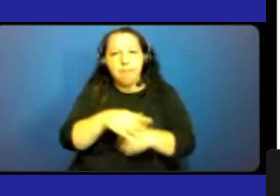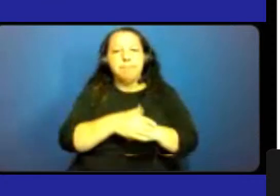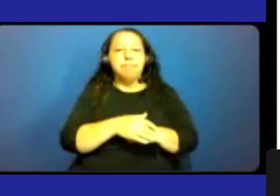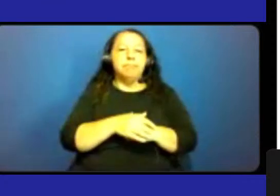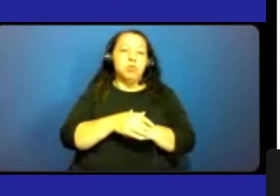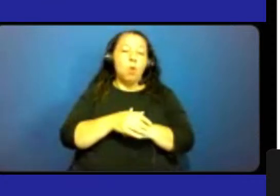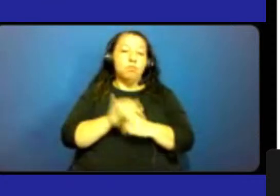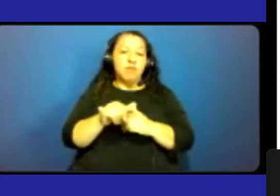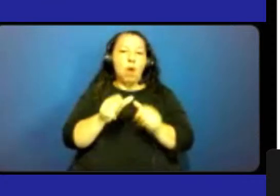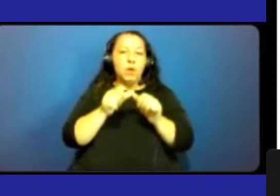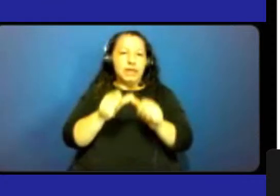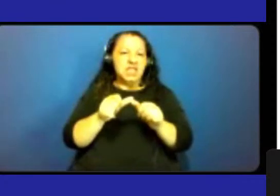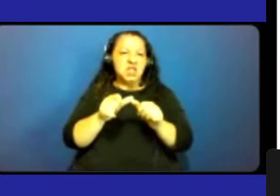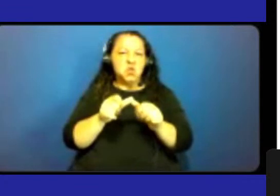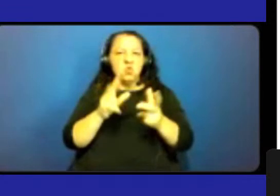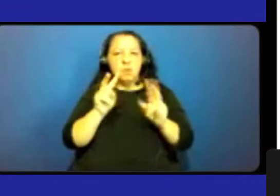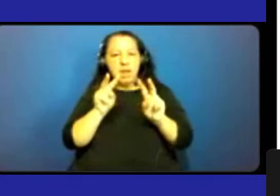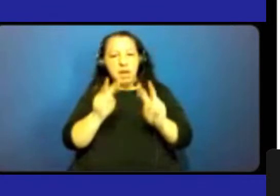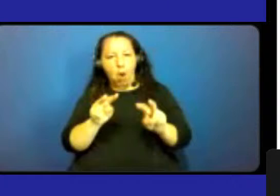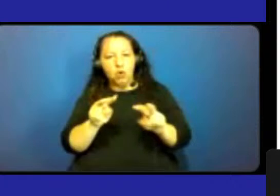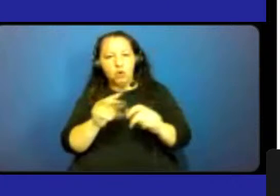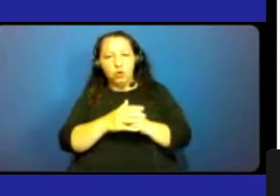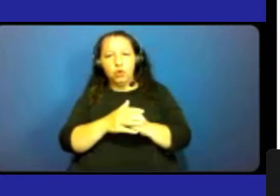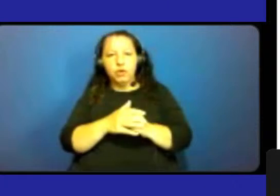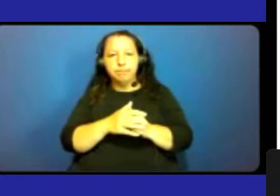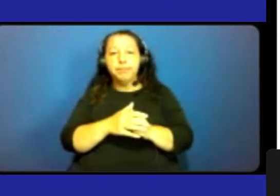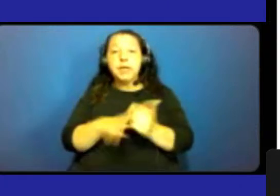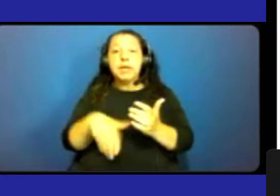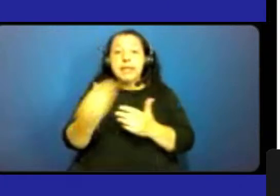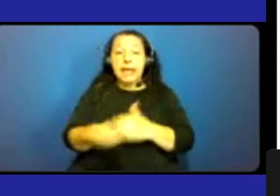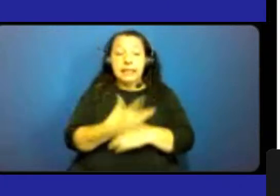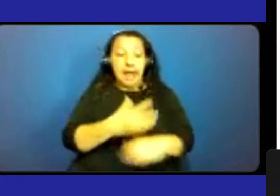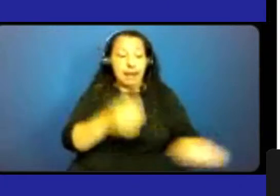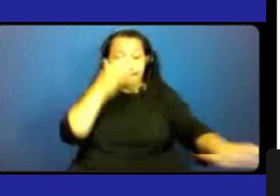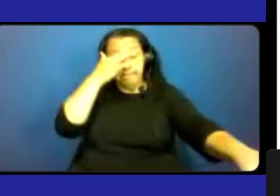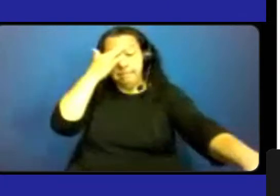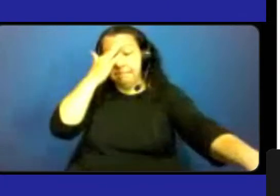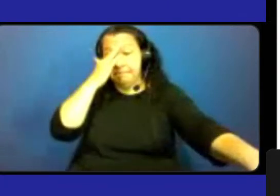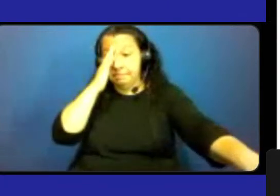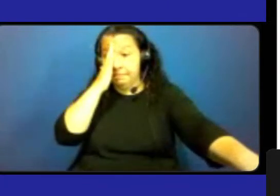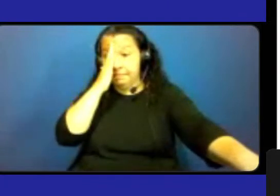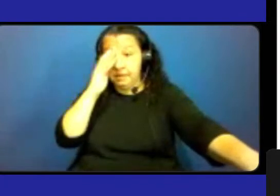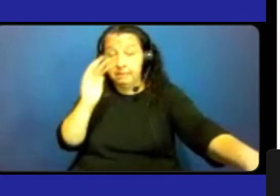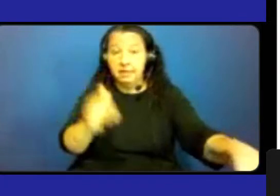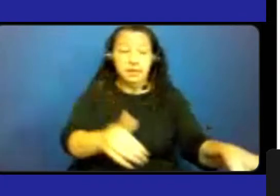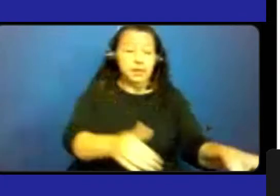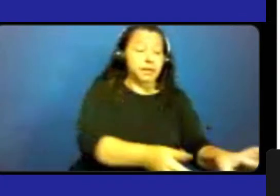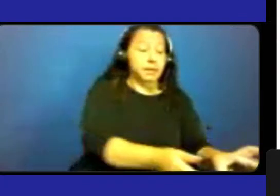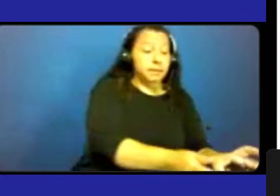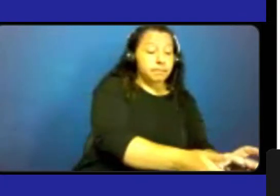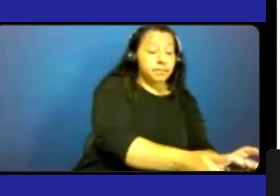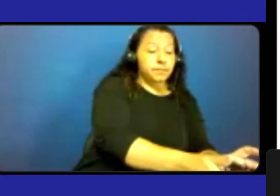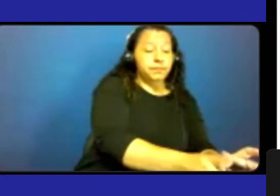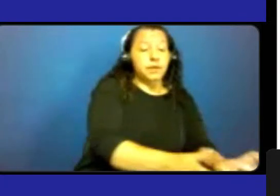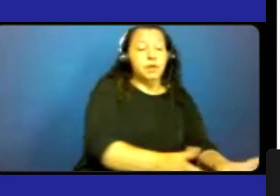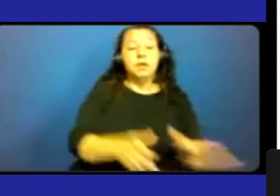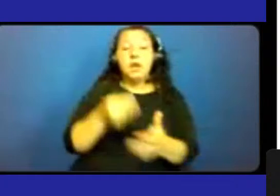forward. On the next slide, our financial counselors and ambulatory care